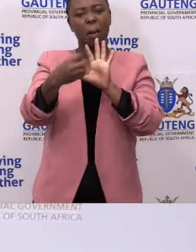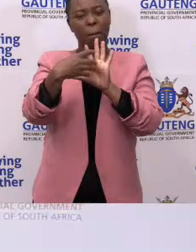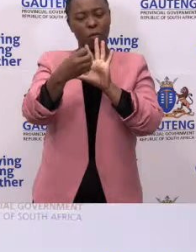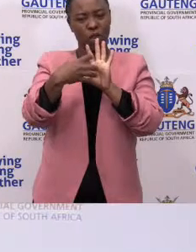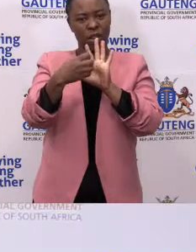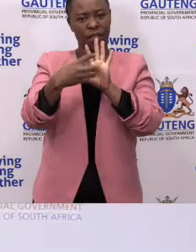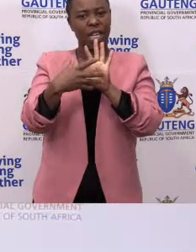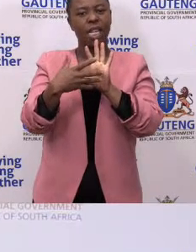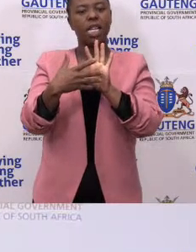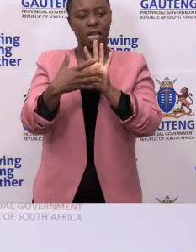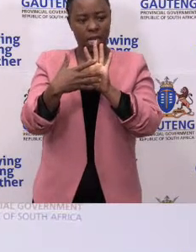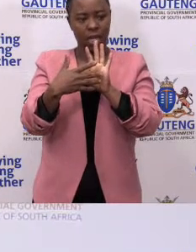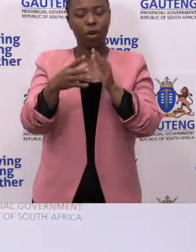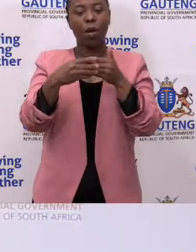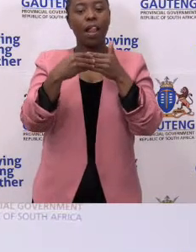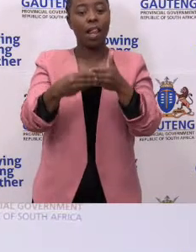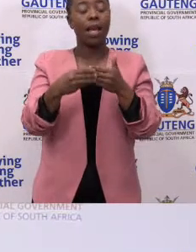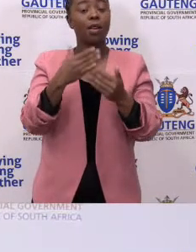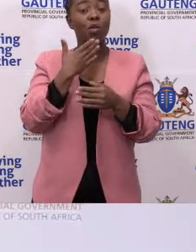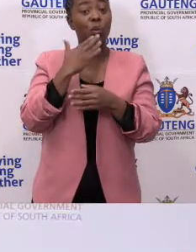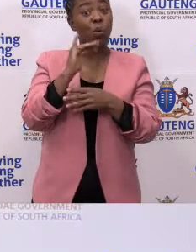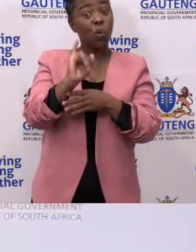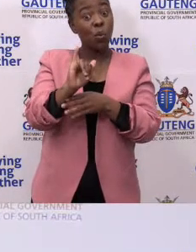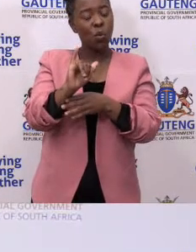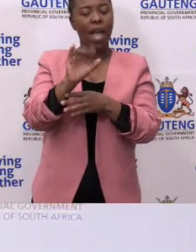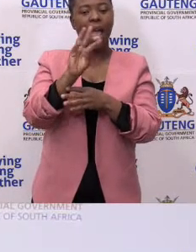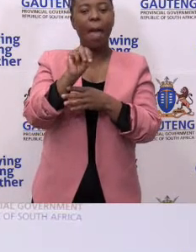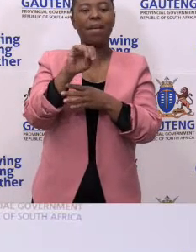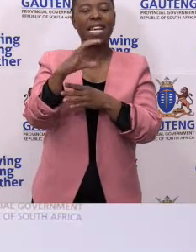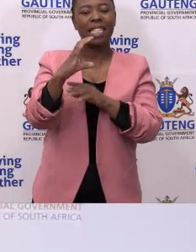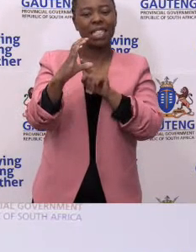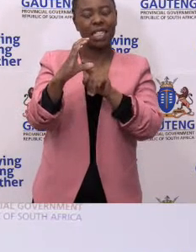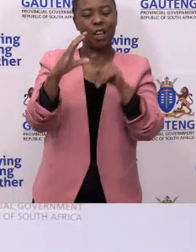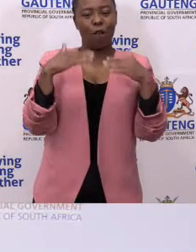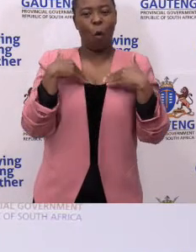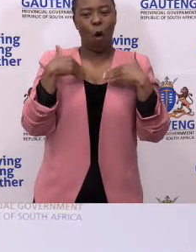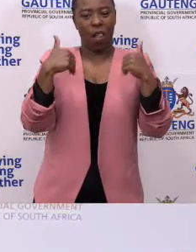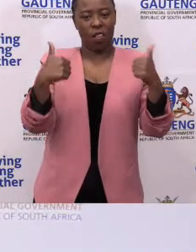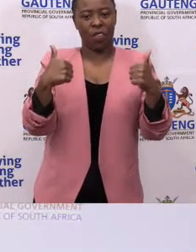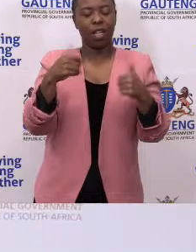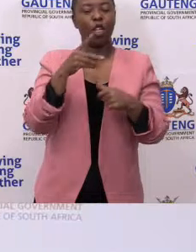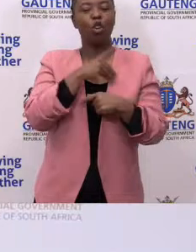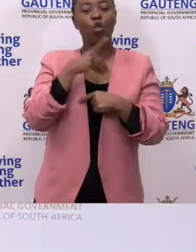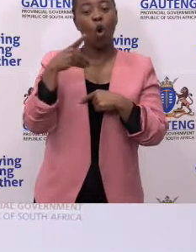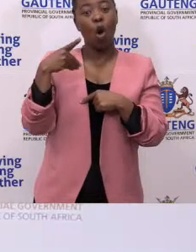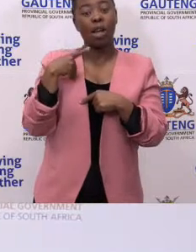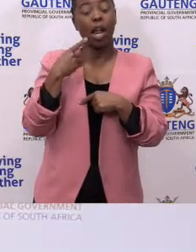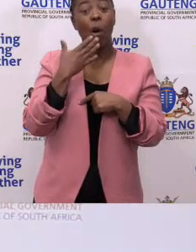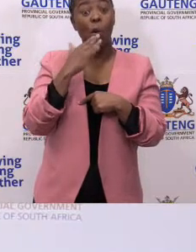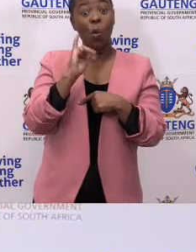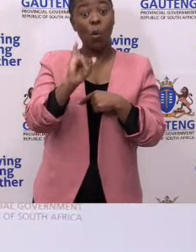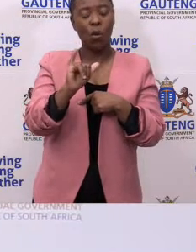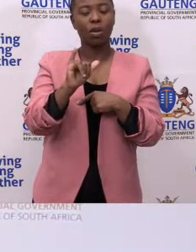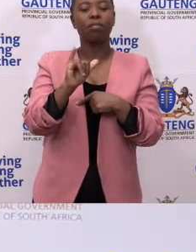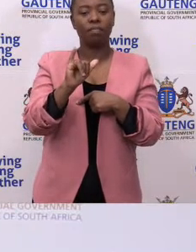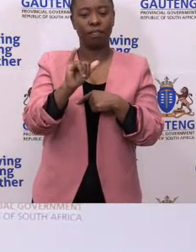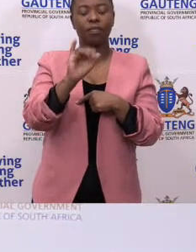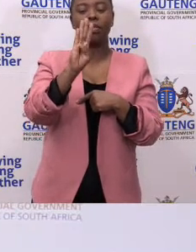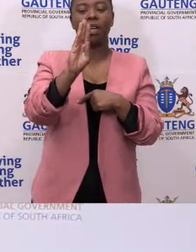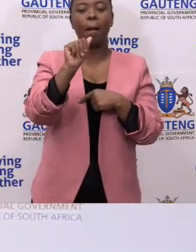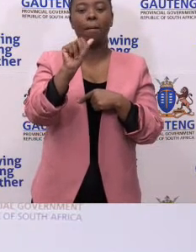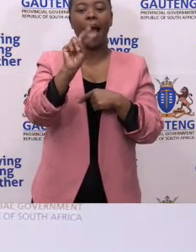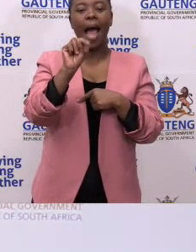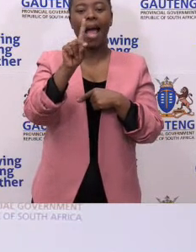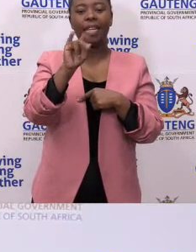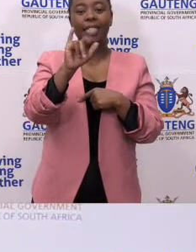led by the MEC for Health, Dr. Bandile Masuku, and